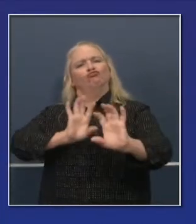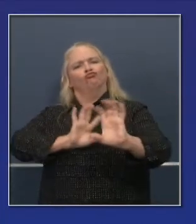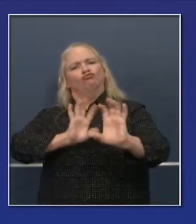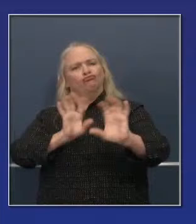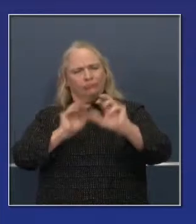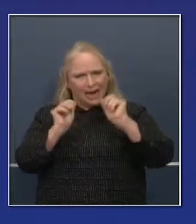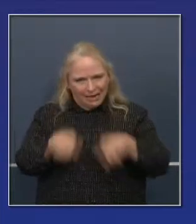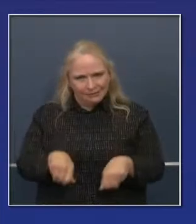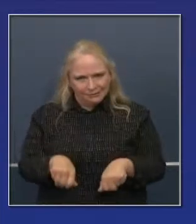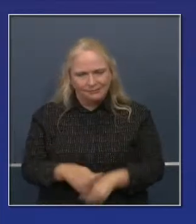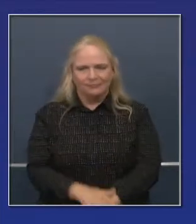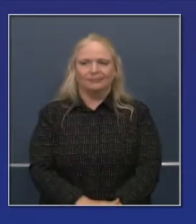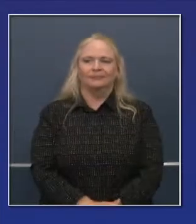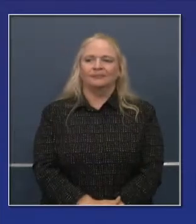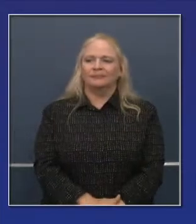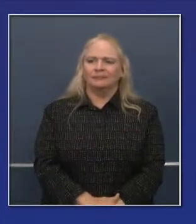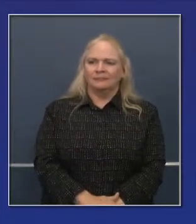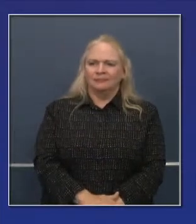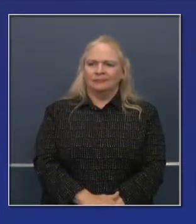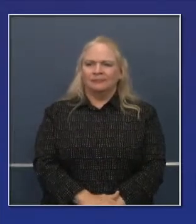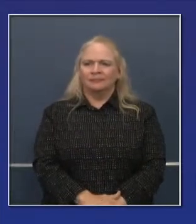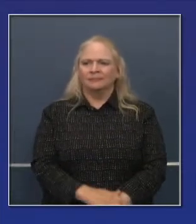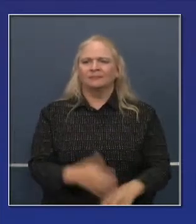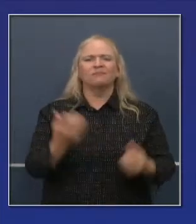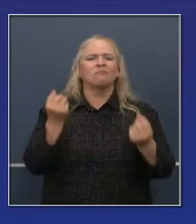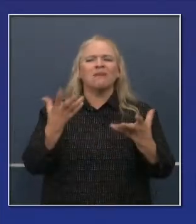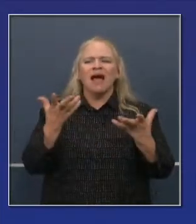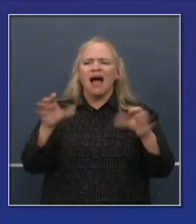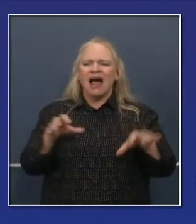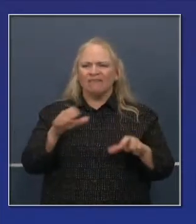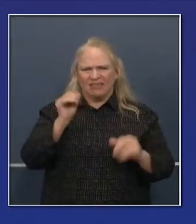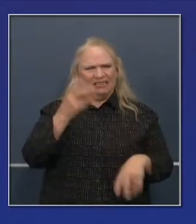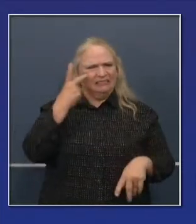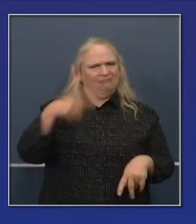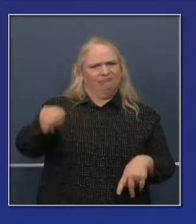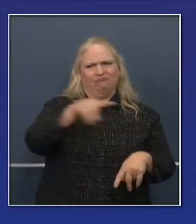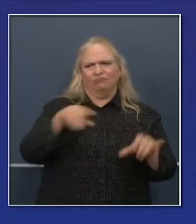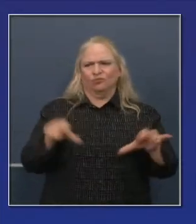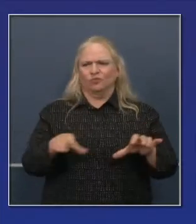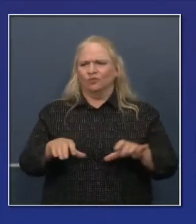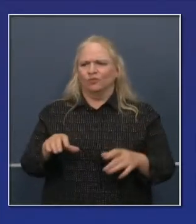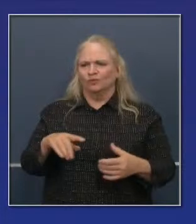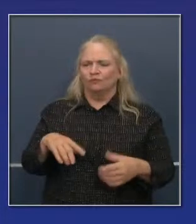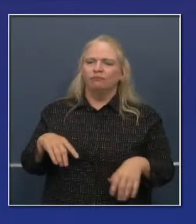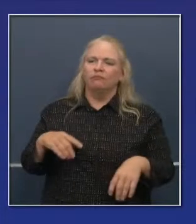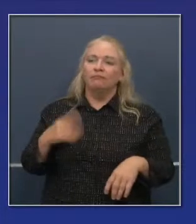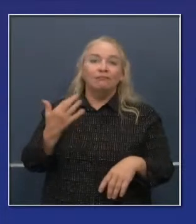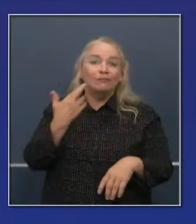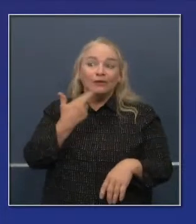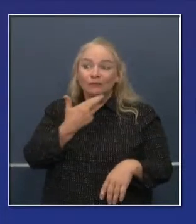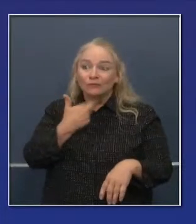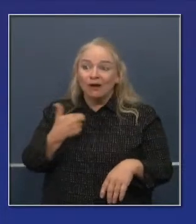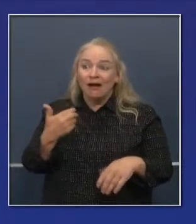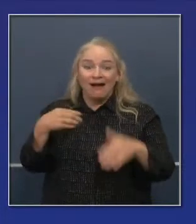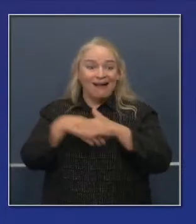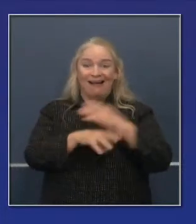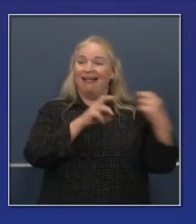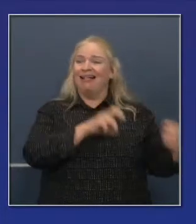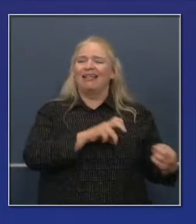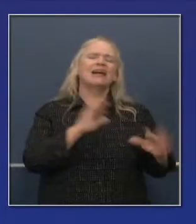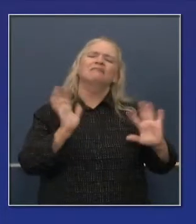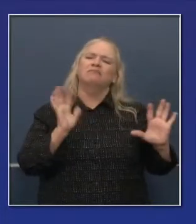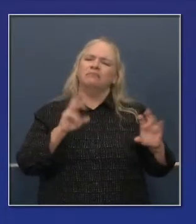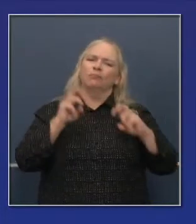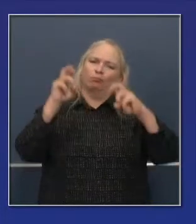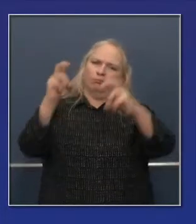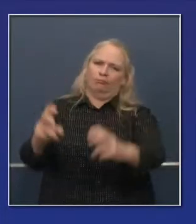lot of these activities that were happening inside, like restaurants, moving those activities outside.